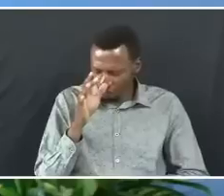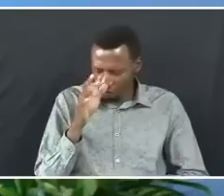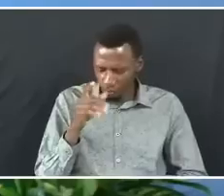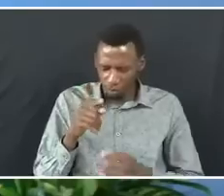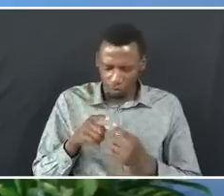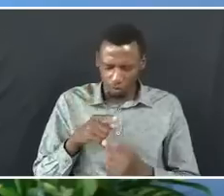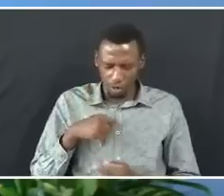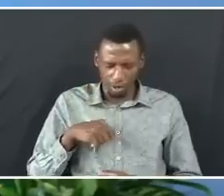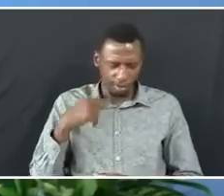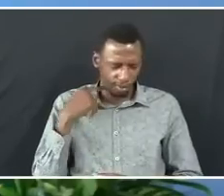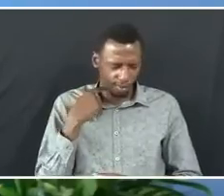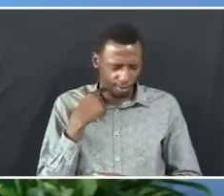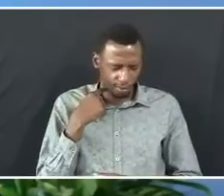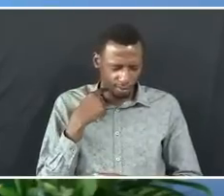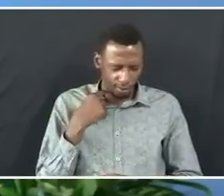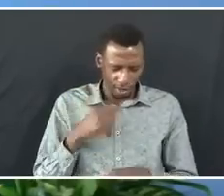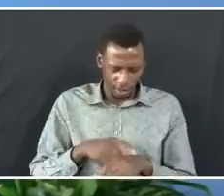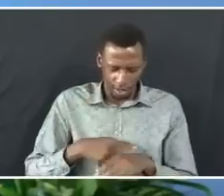In our mess,